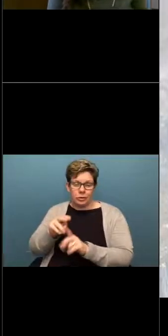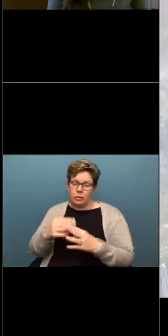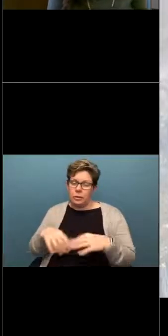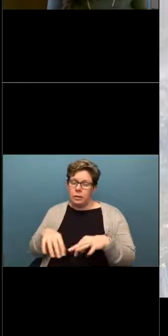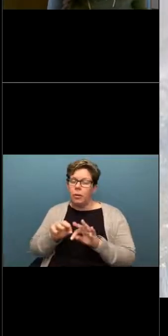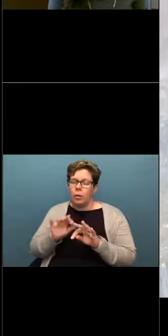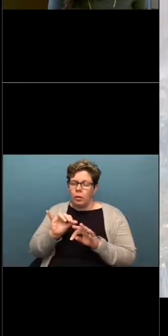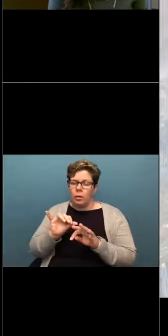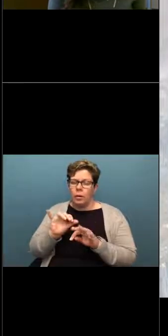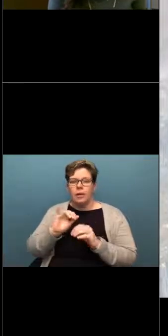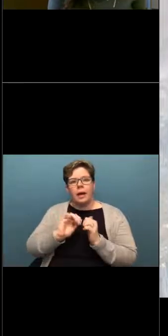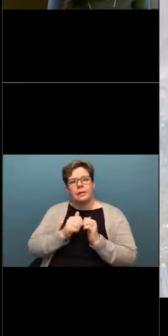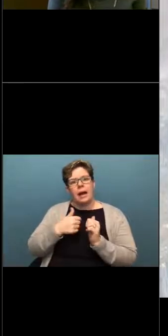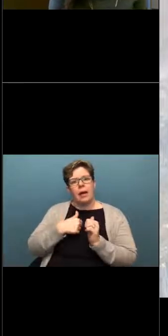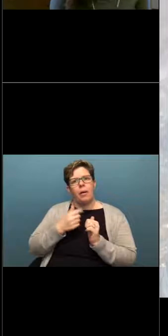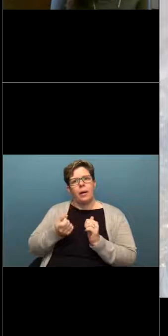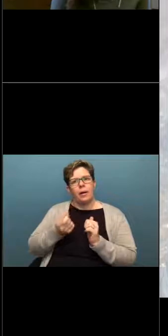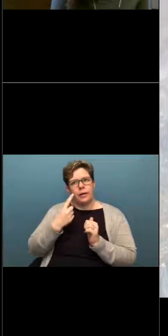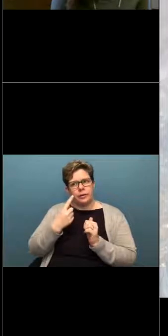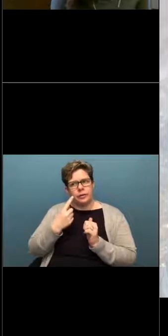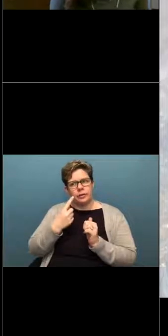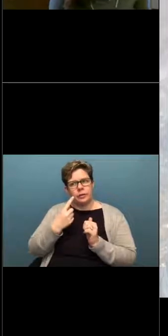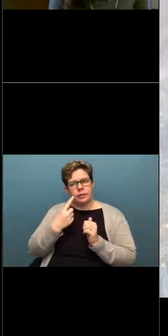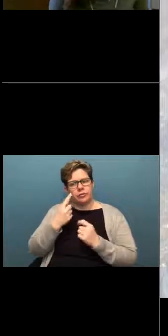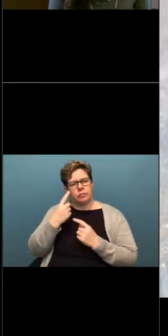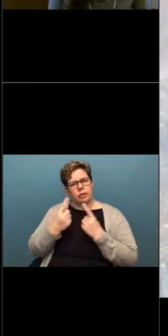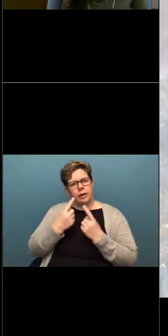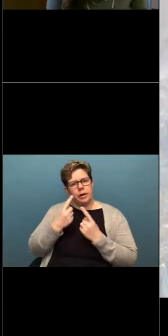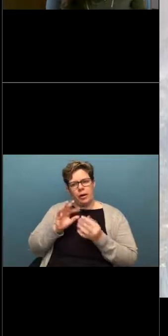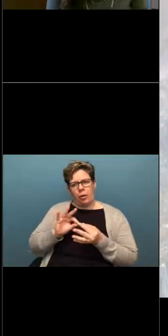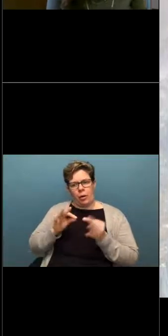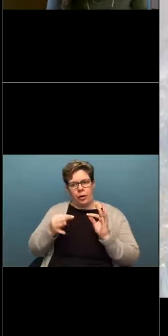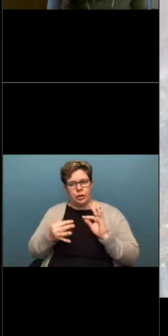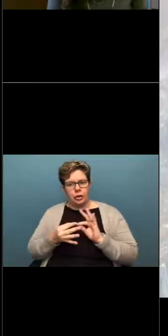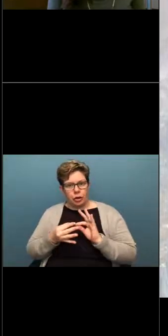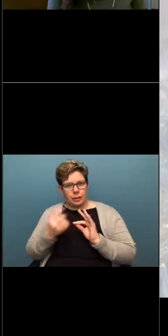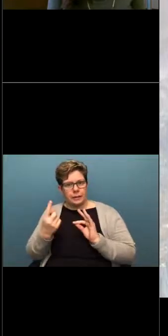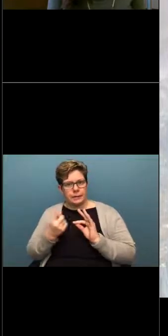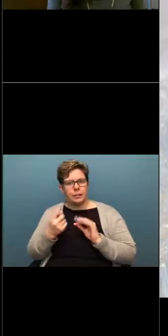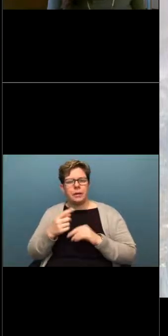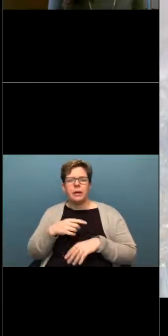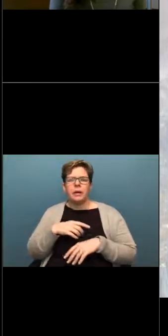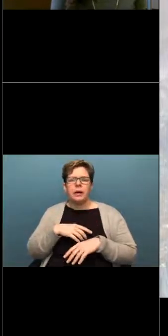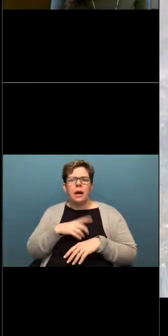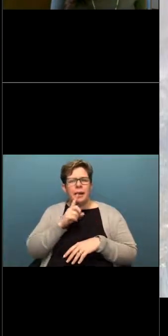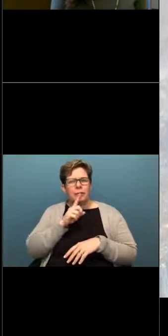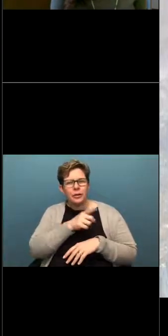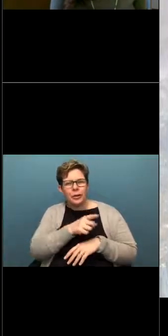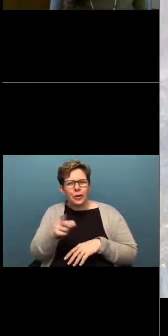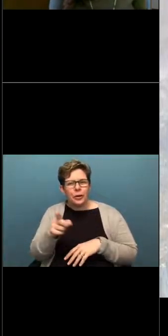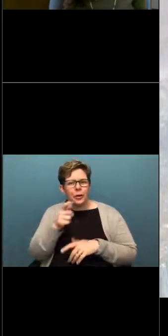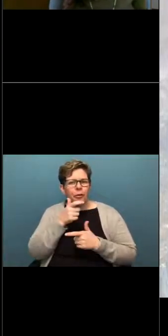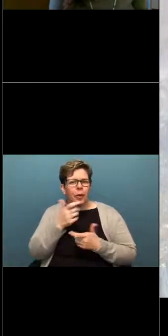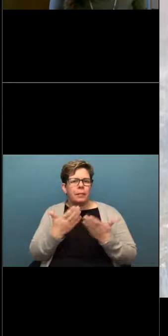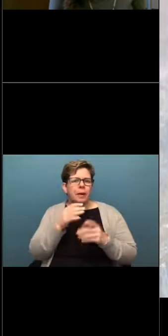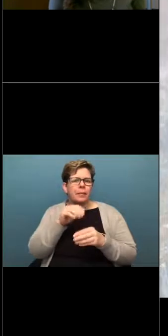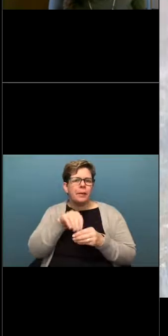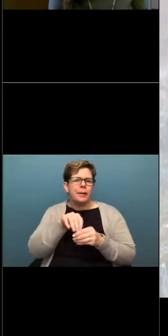really the way that you understand, regard, or interpret something. So I'm sure all of you have been in situations